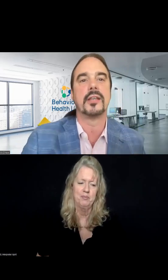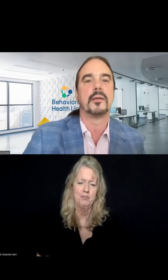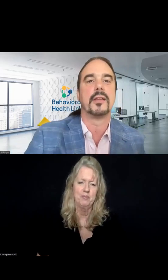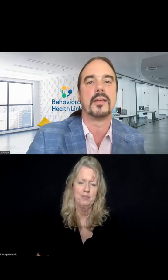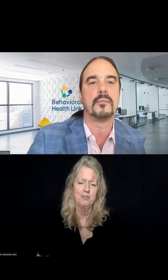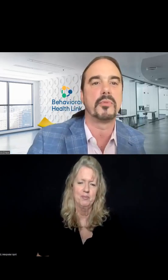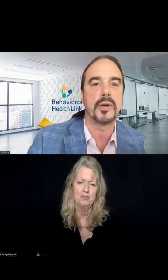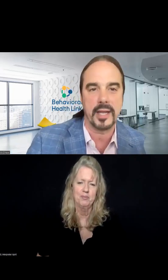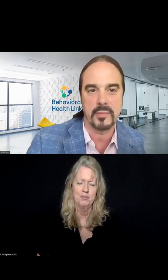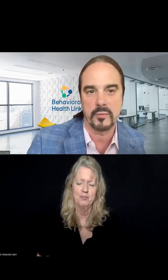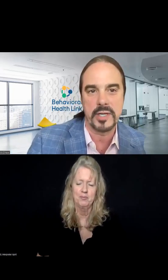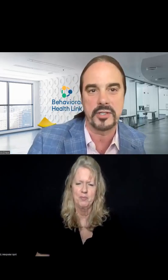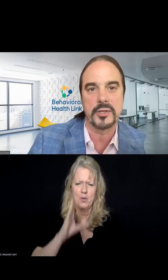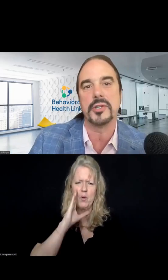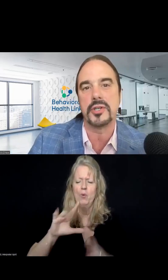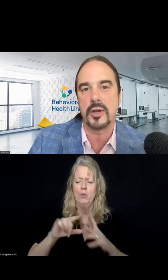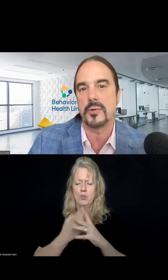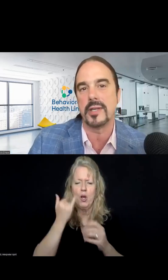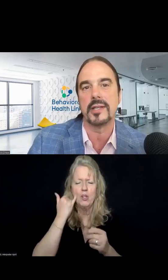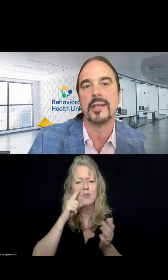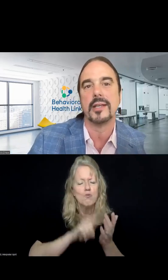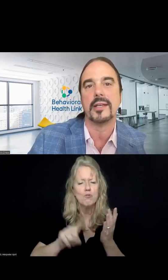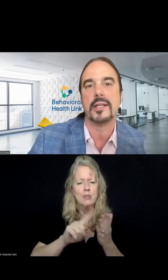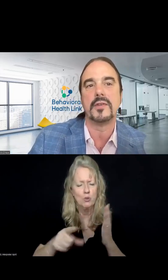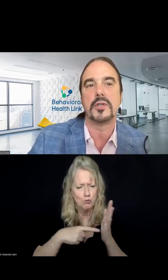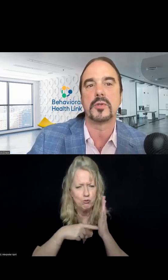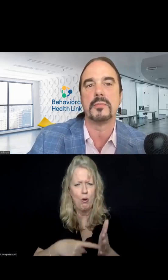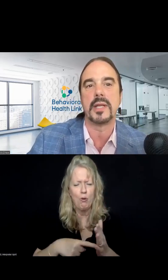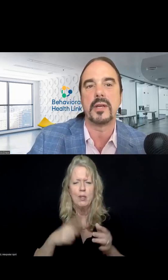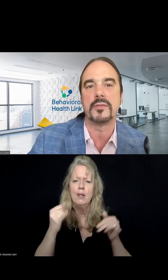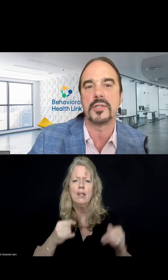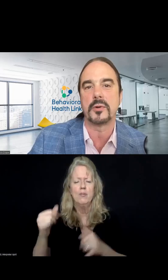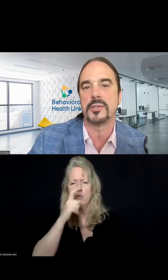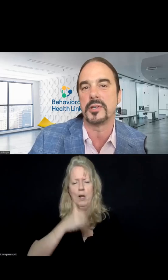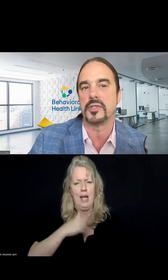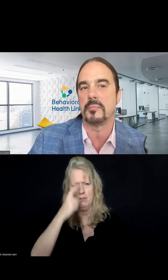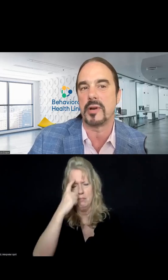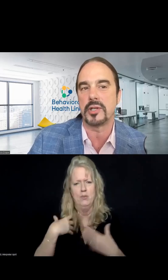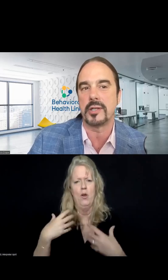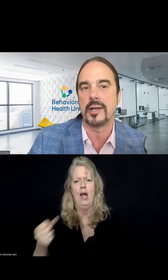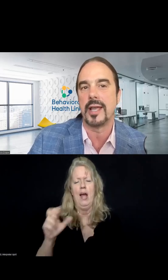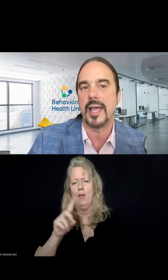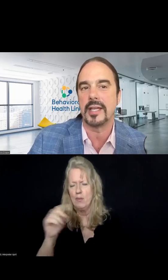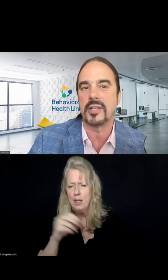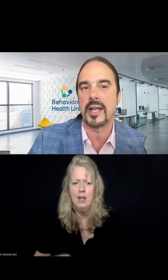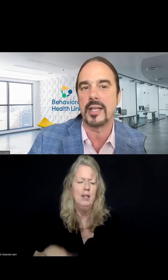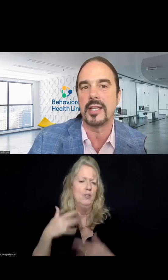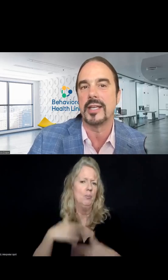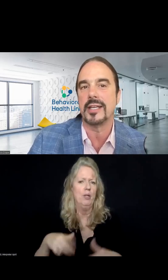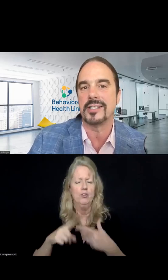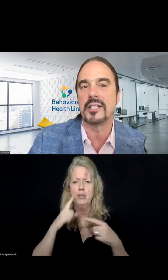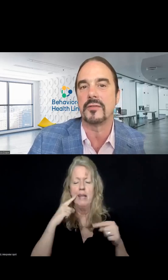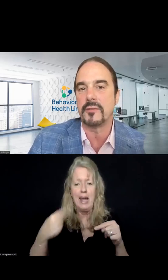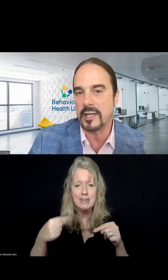this preamble. Research has shown that individuals with mental health disorders such as depression,